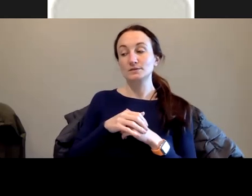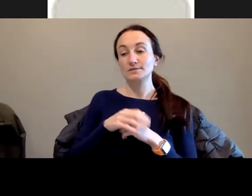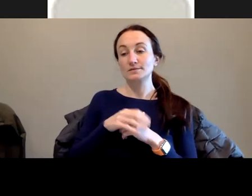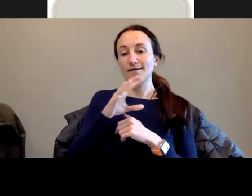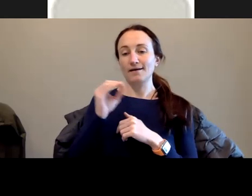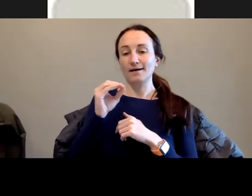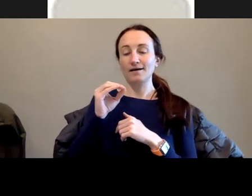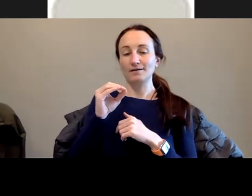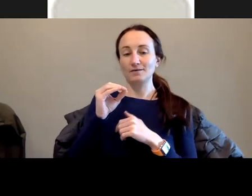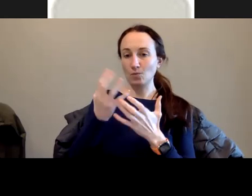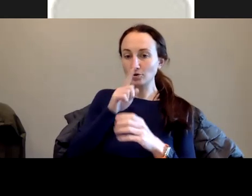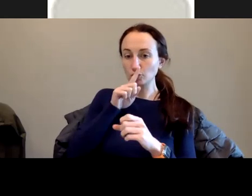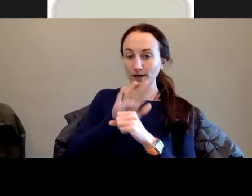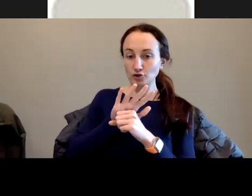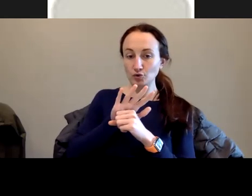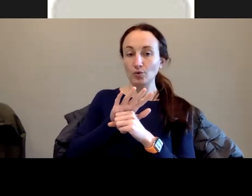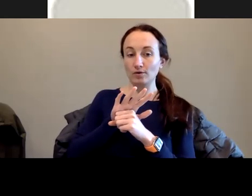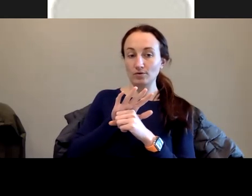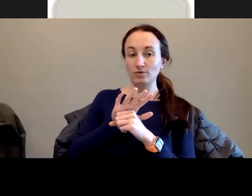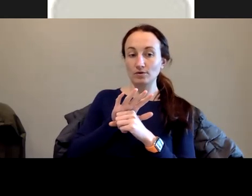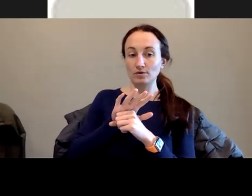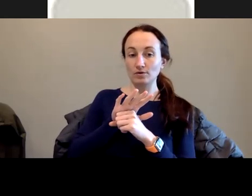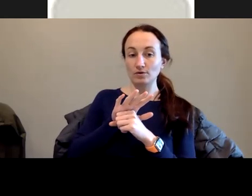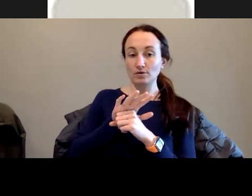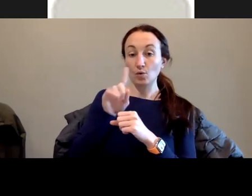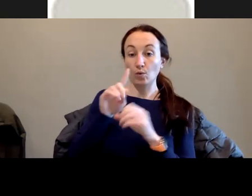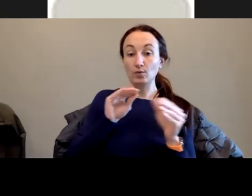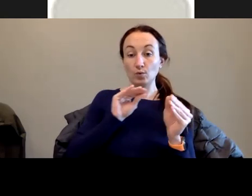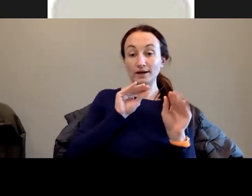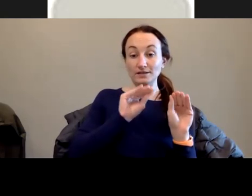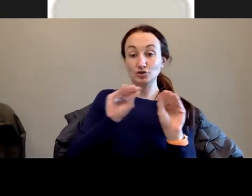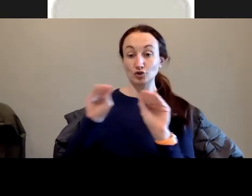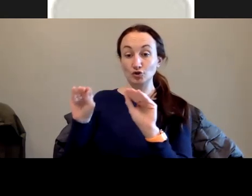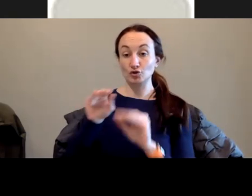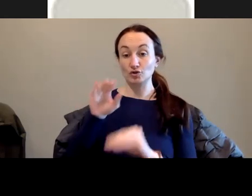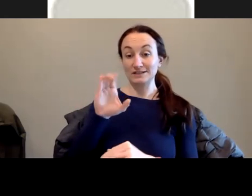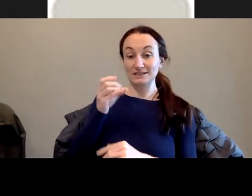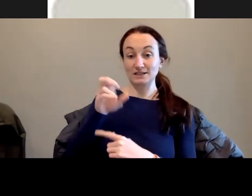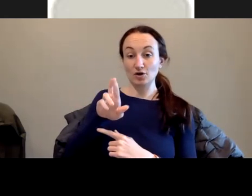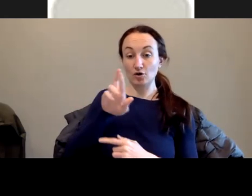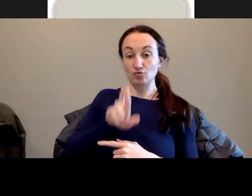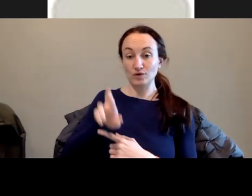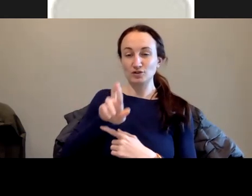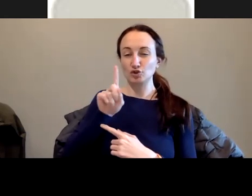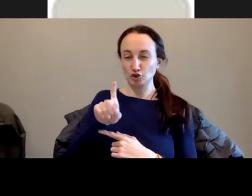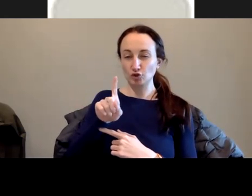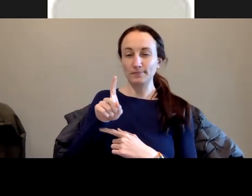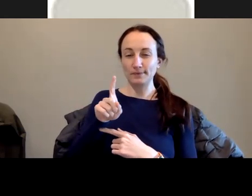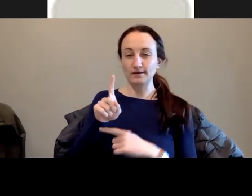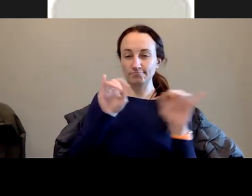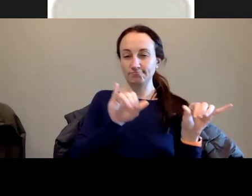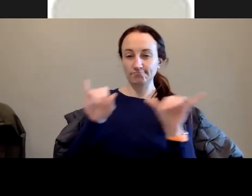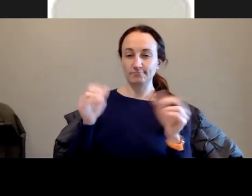we want to make sure, right, when you insert these CDR residues, it should be kind of compatible with the